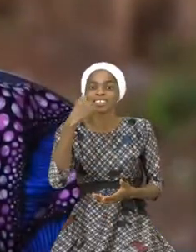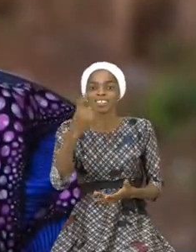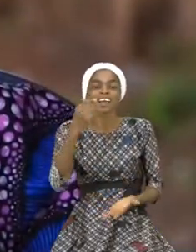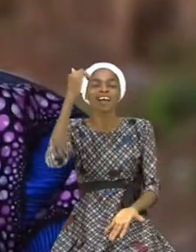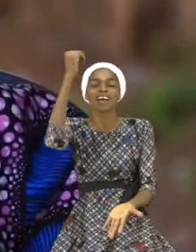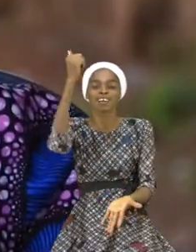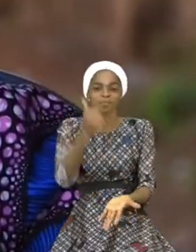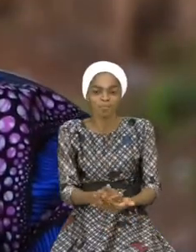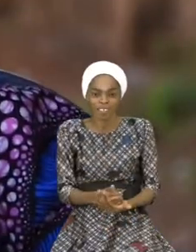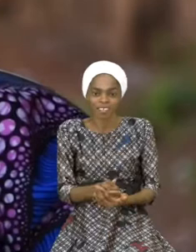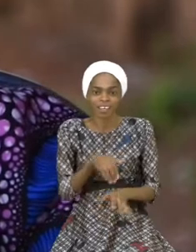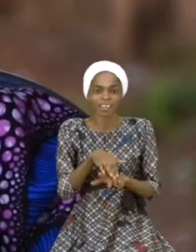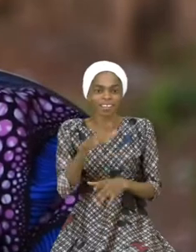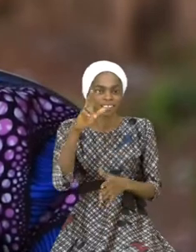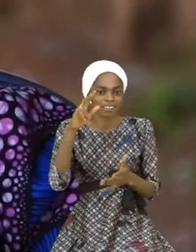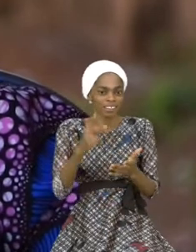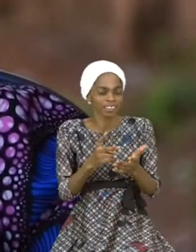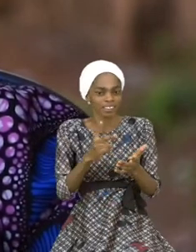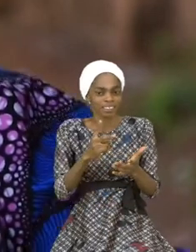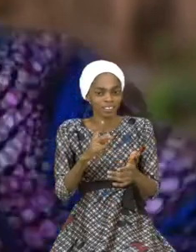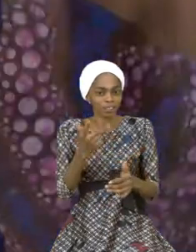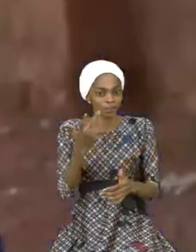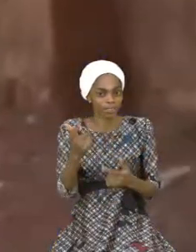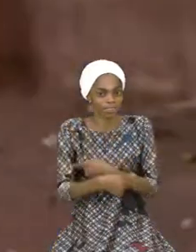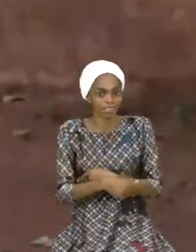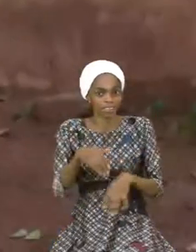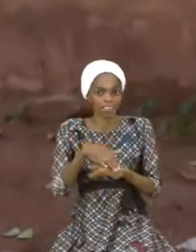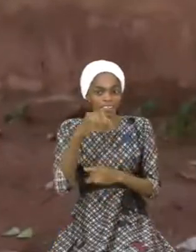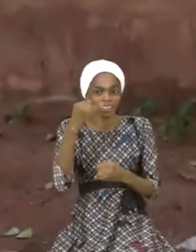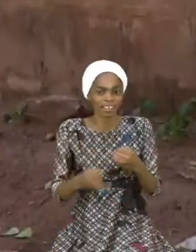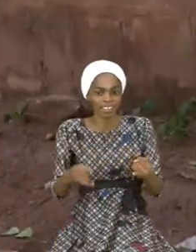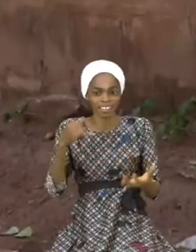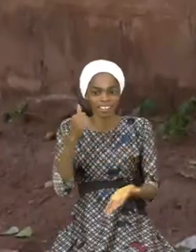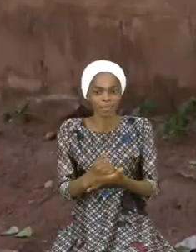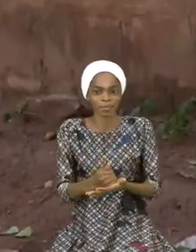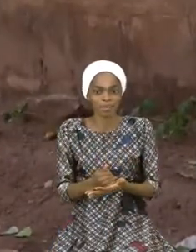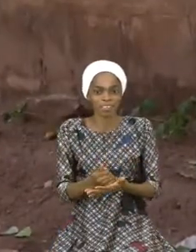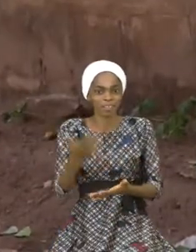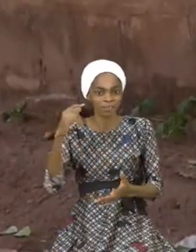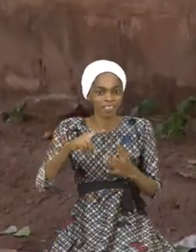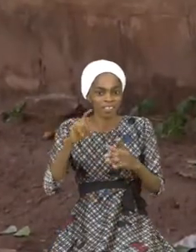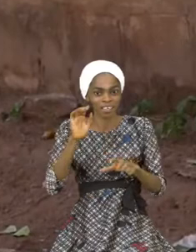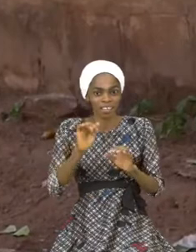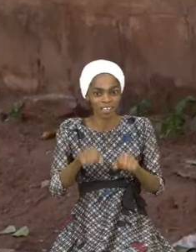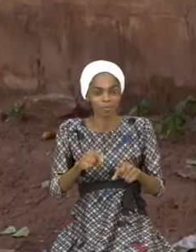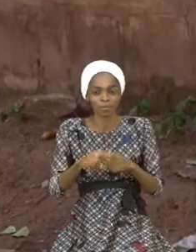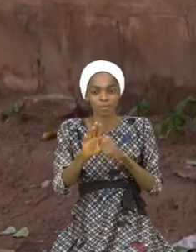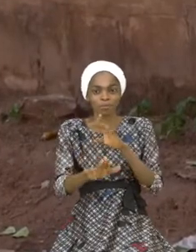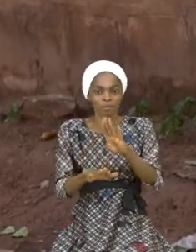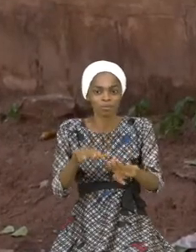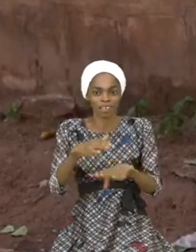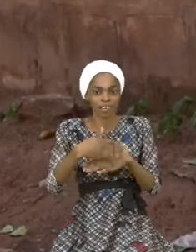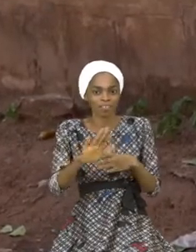on the third day at the last email on that day i was able to work after the prayer of man of god the